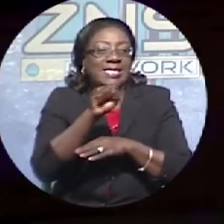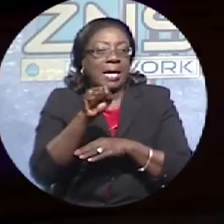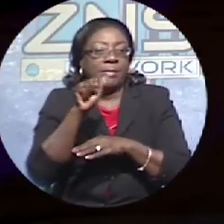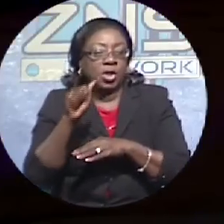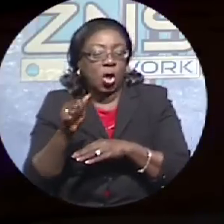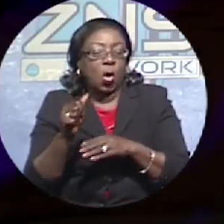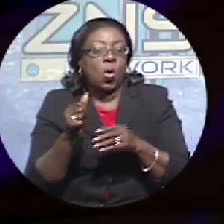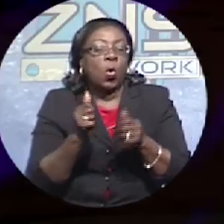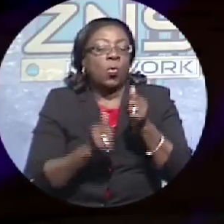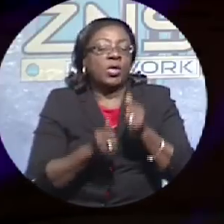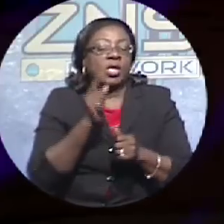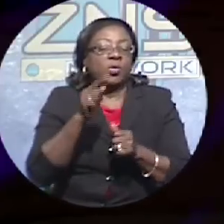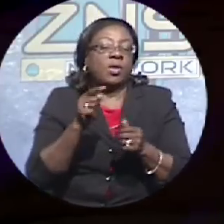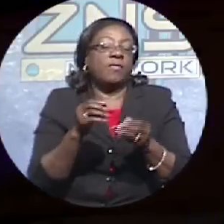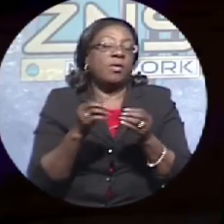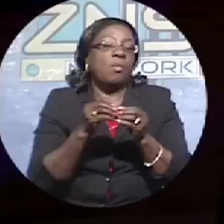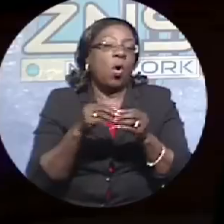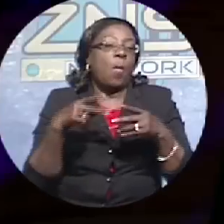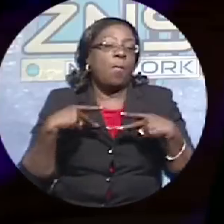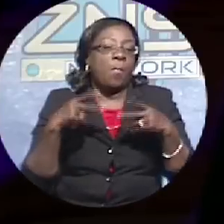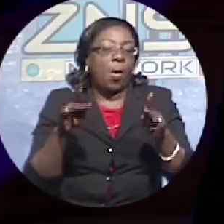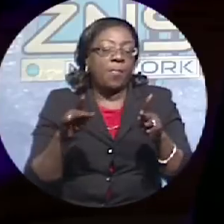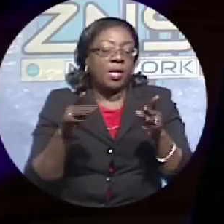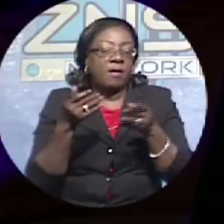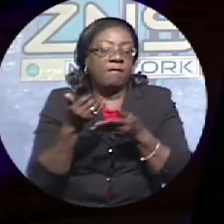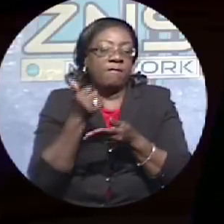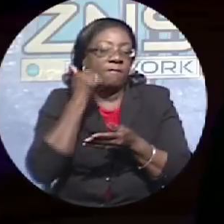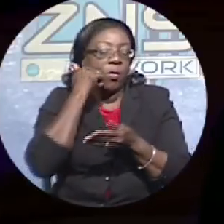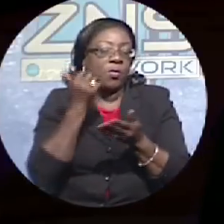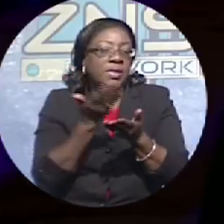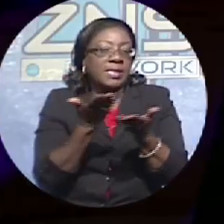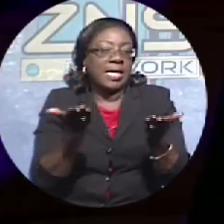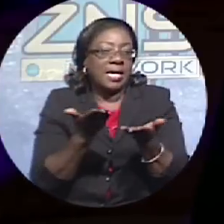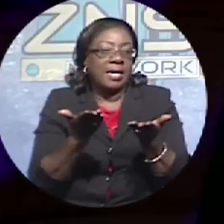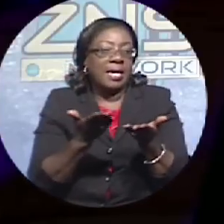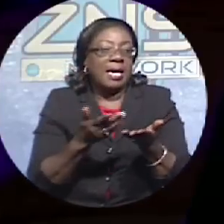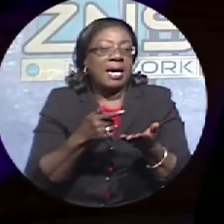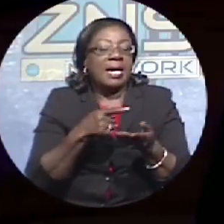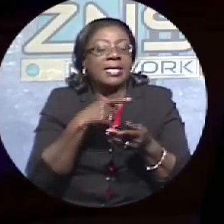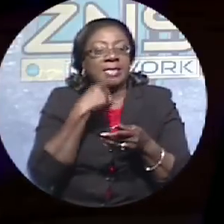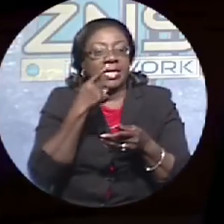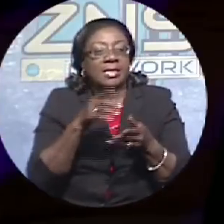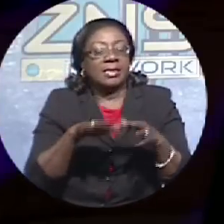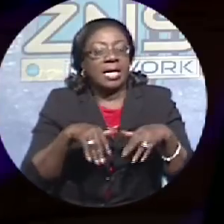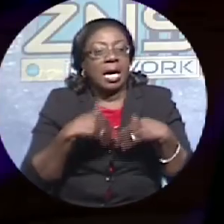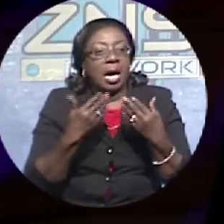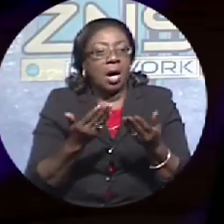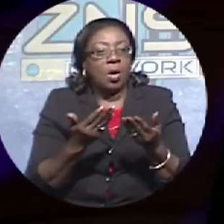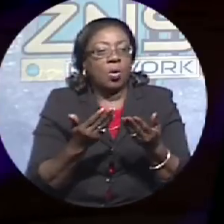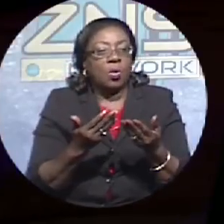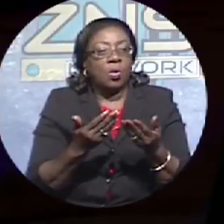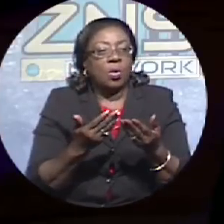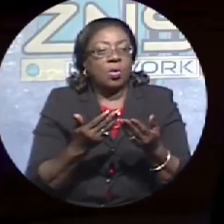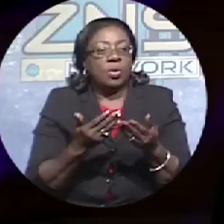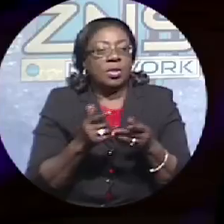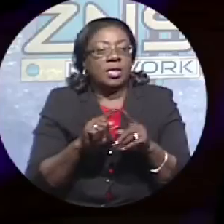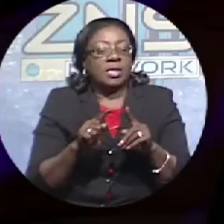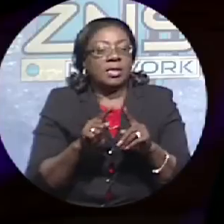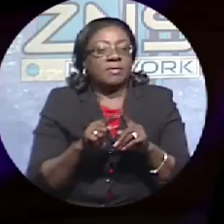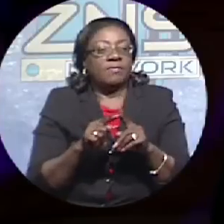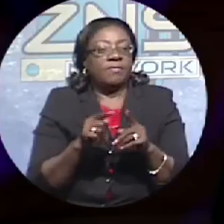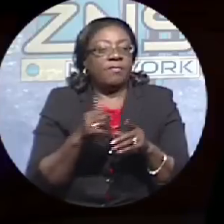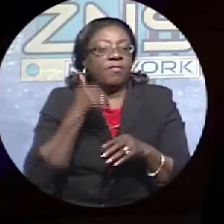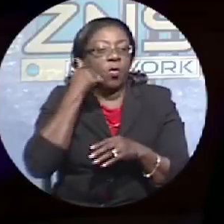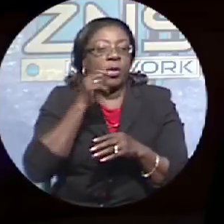more popular cell phone brands here in the Bahamas, and he talked about how it is just it's so important for companies like Samsung to, in